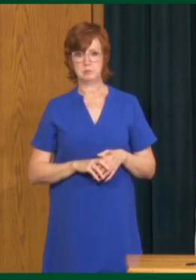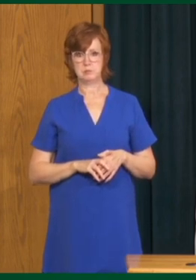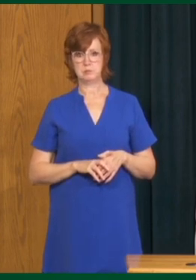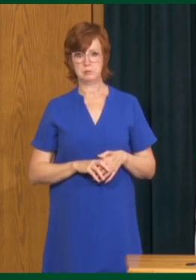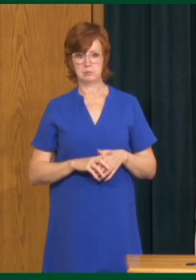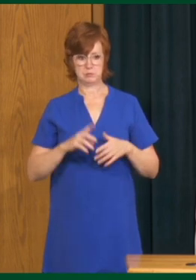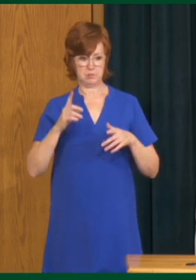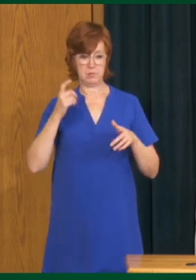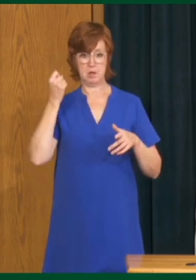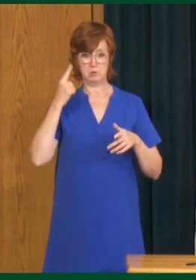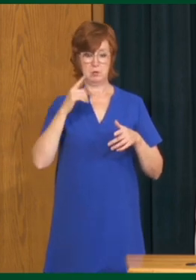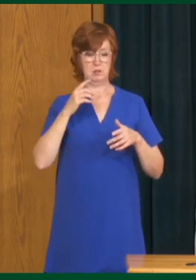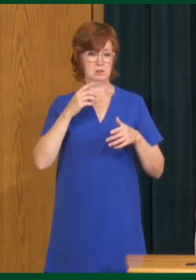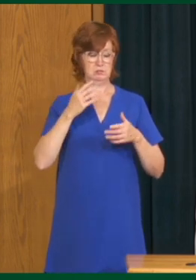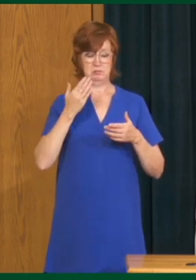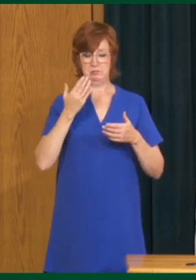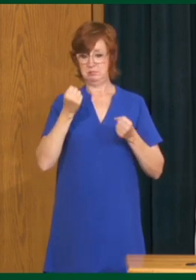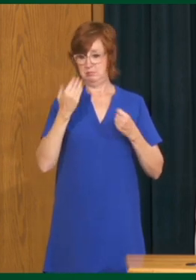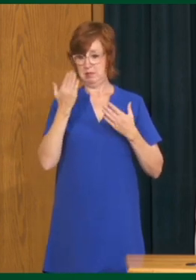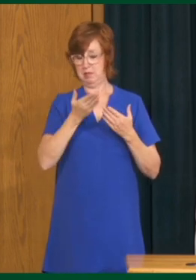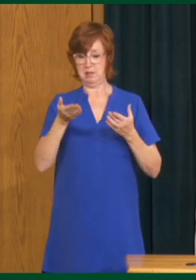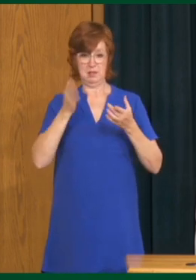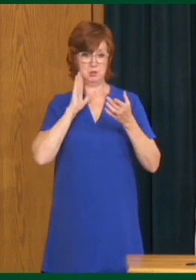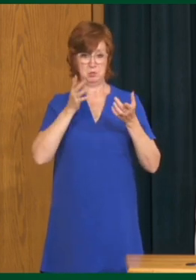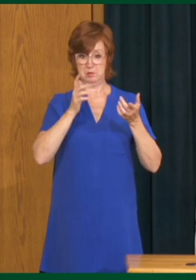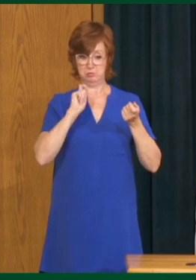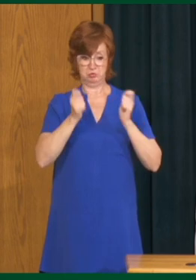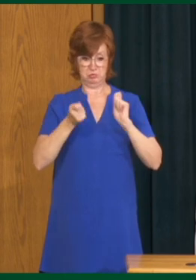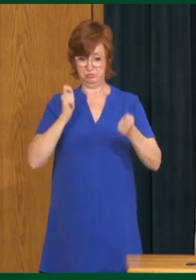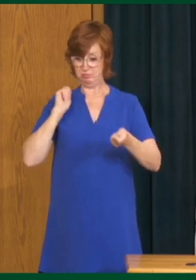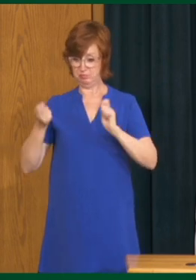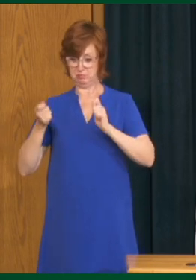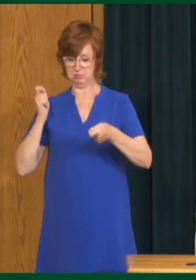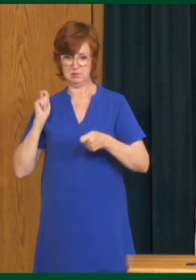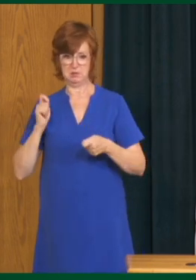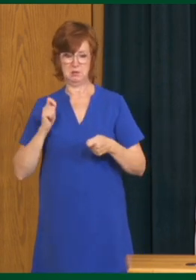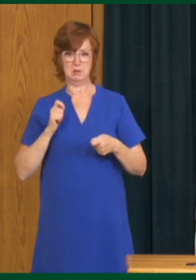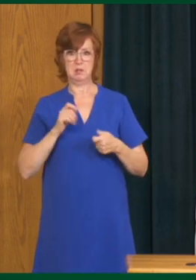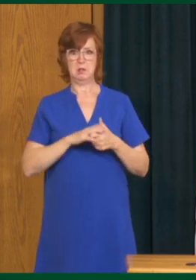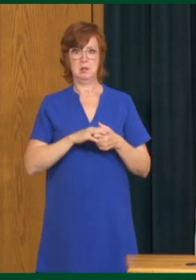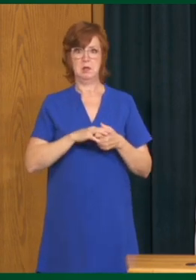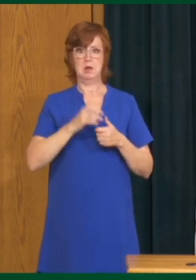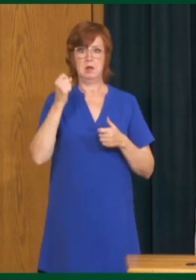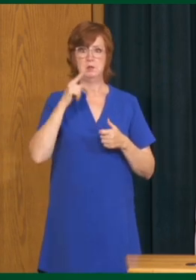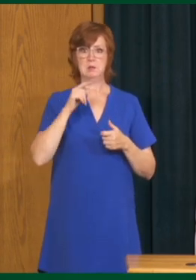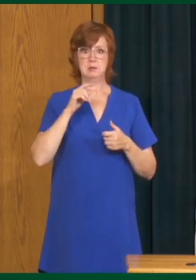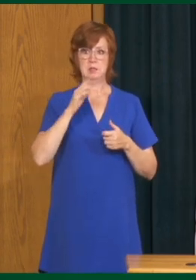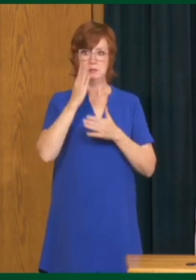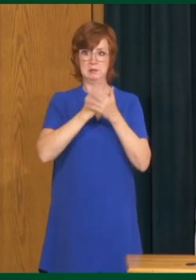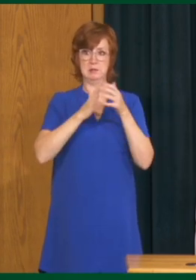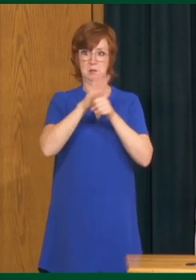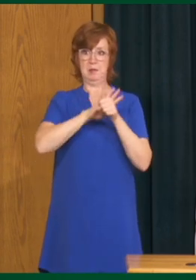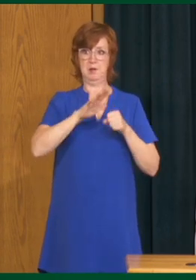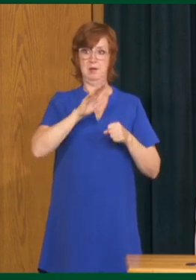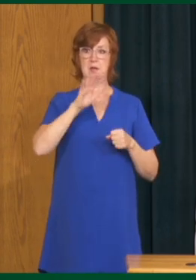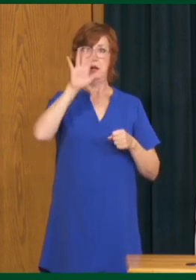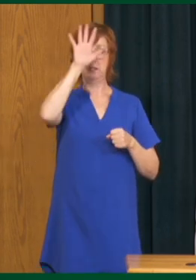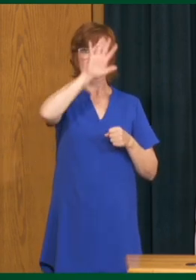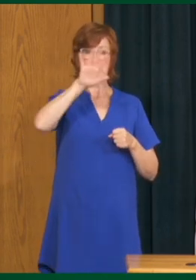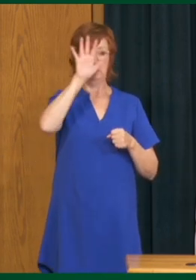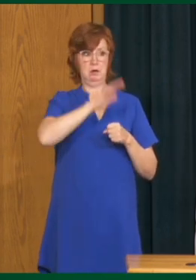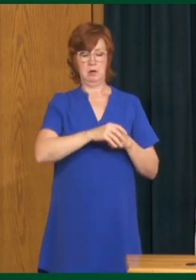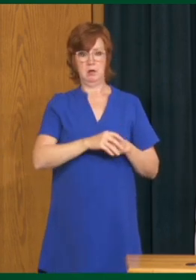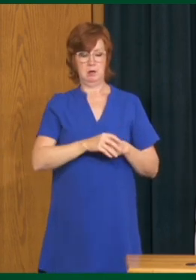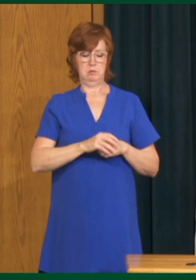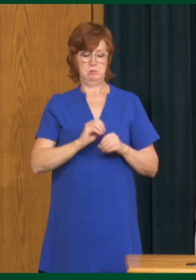down, certain parts of the province may not be of a higher level of concern. But certainly that baseline concern should be there for everyone.